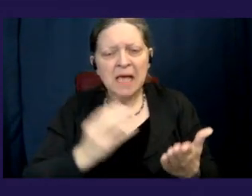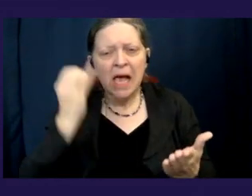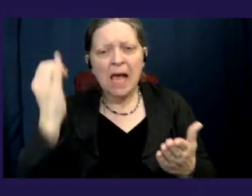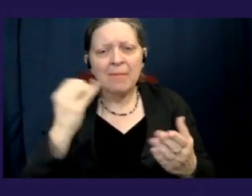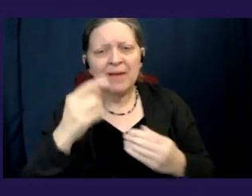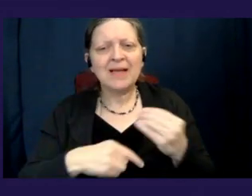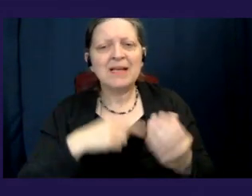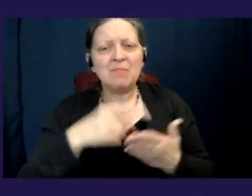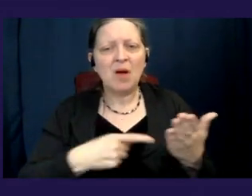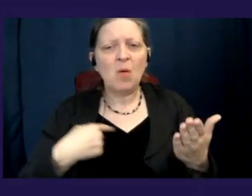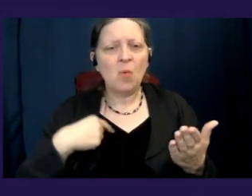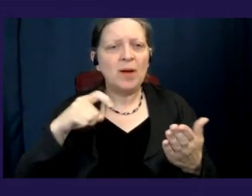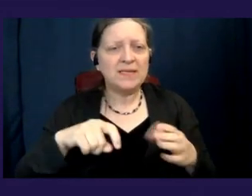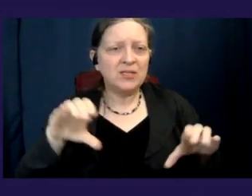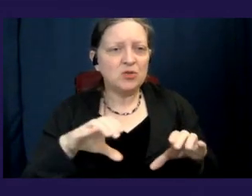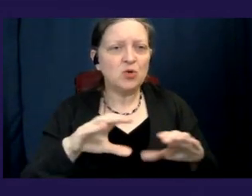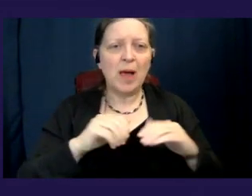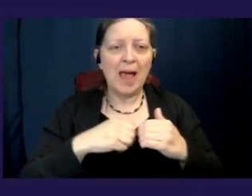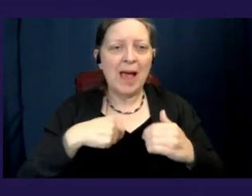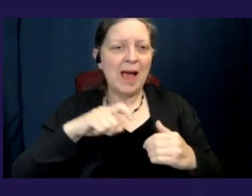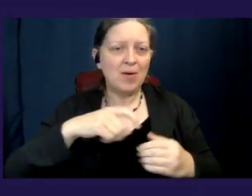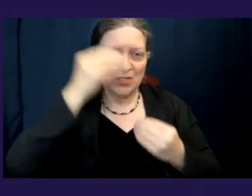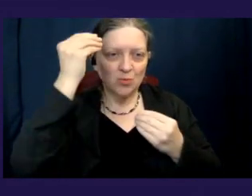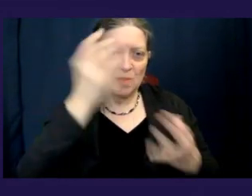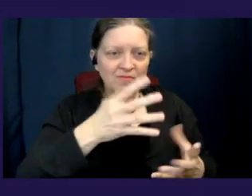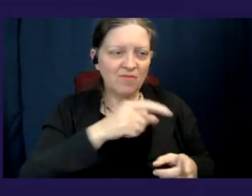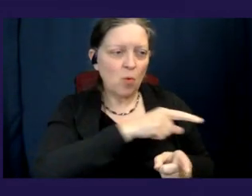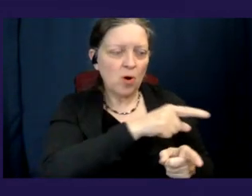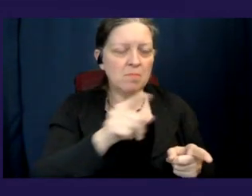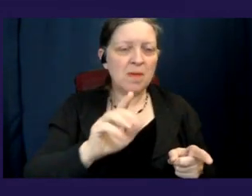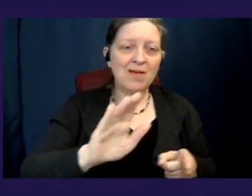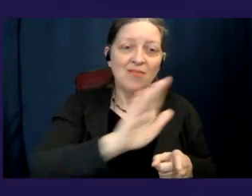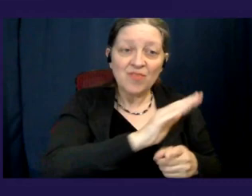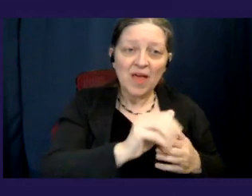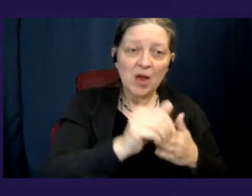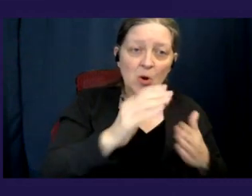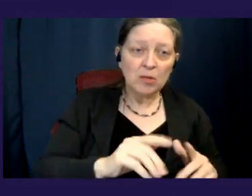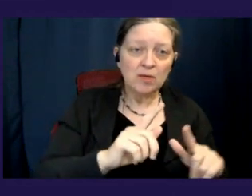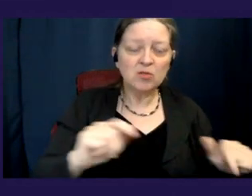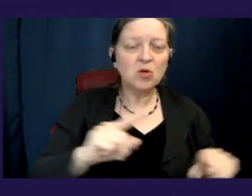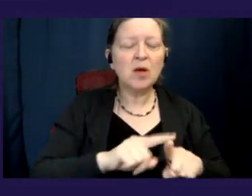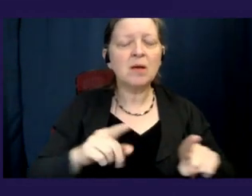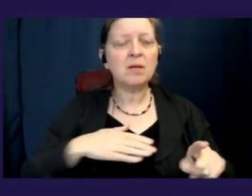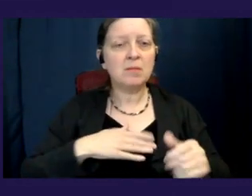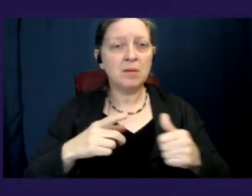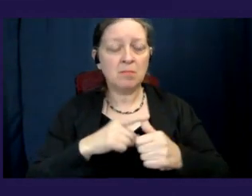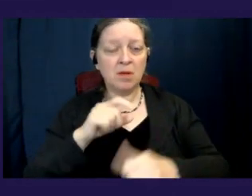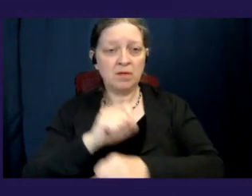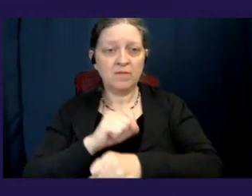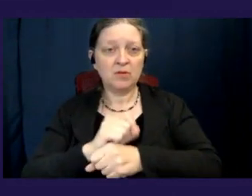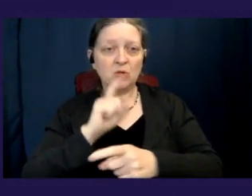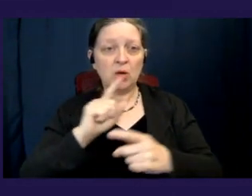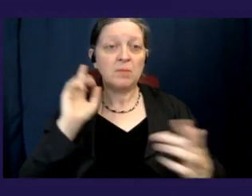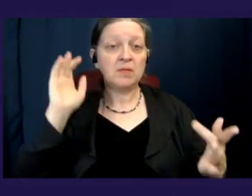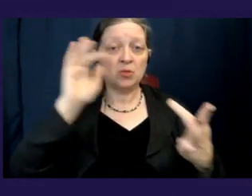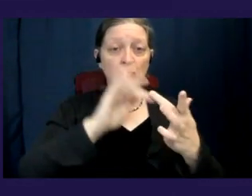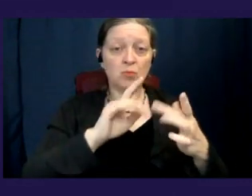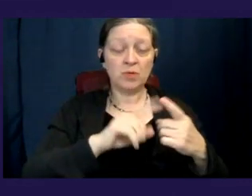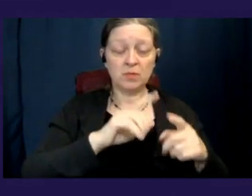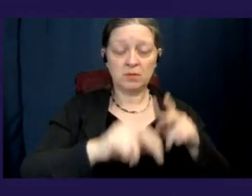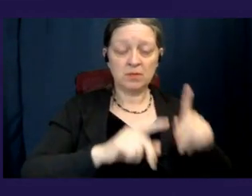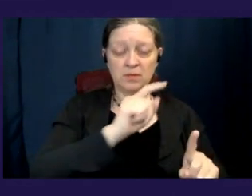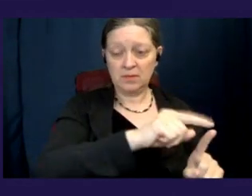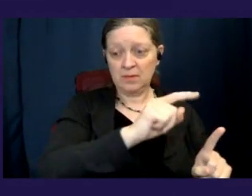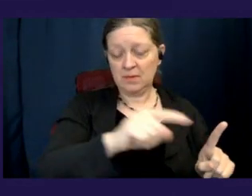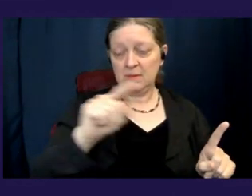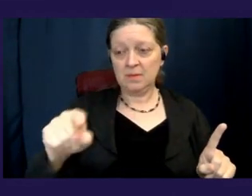inform leadership and beyond. But my first job is probably just to reach out to people whom